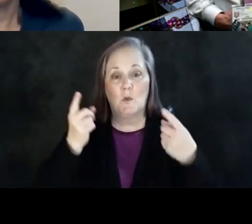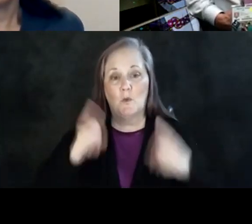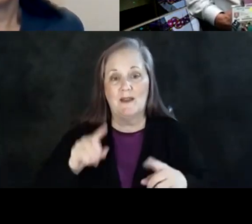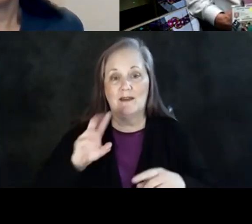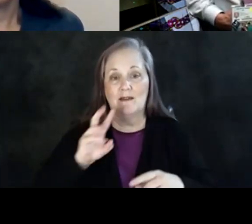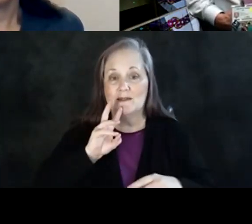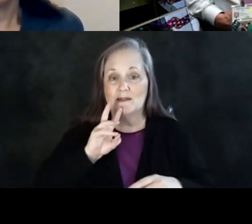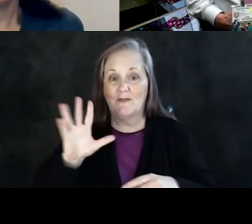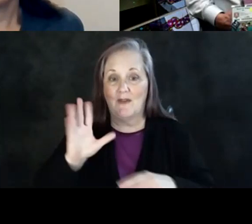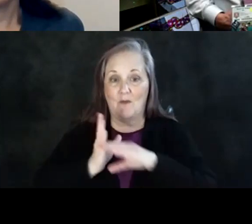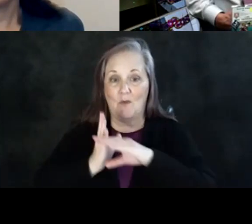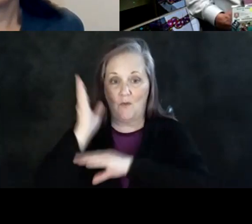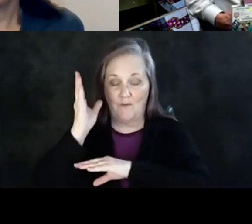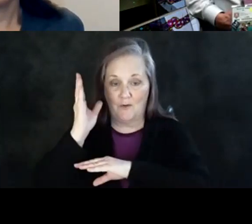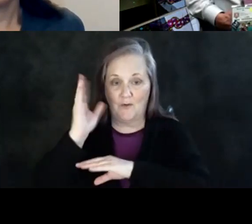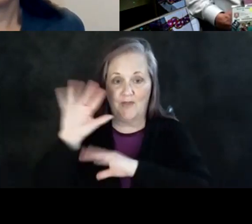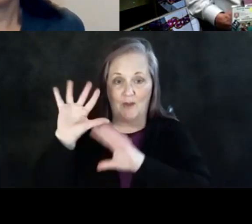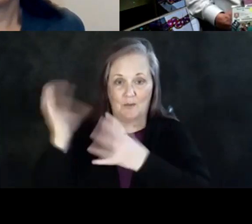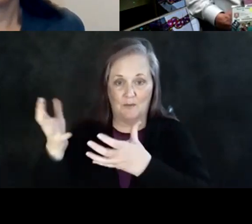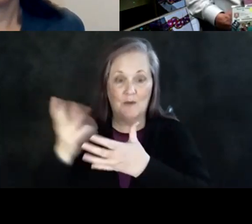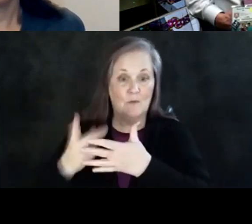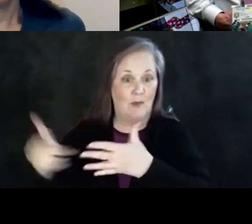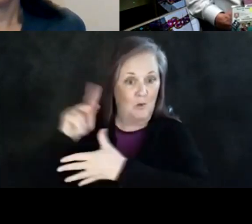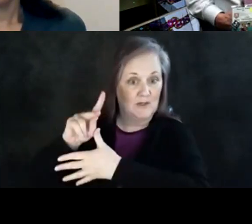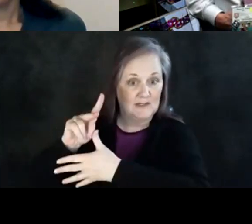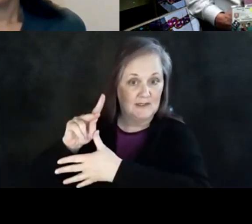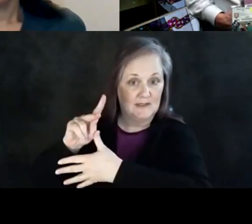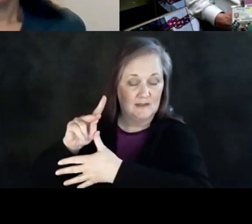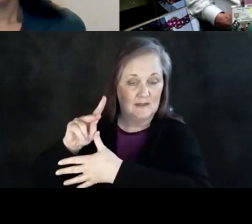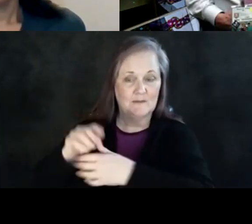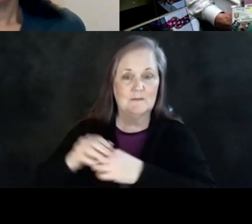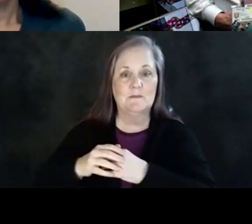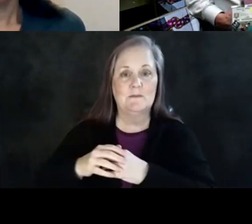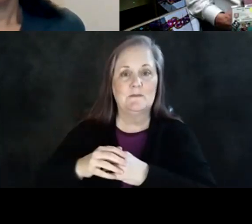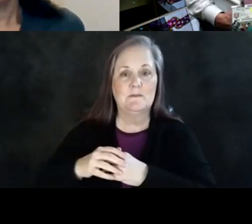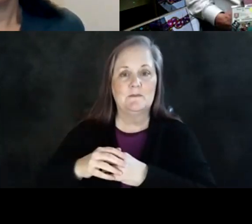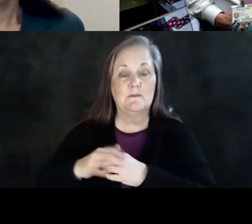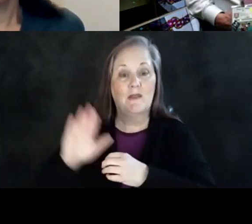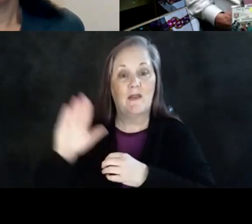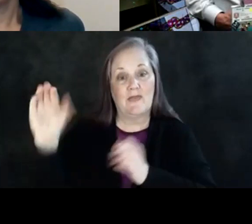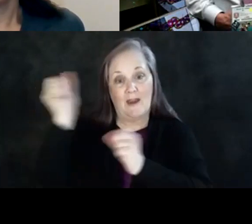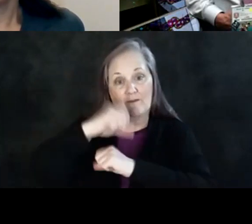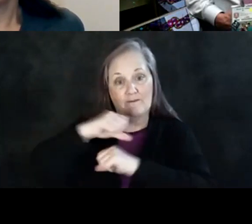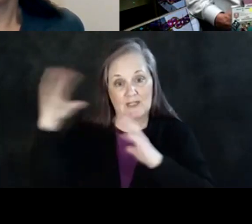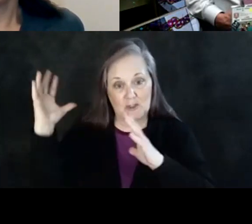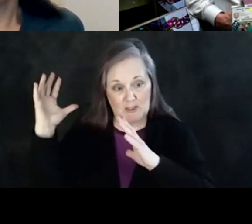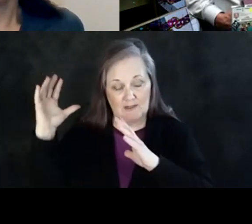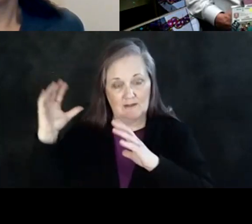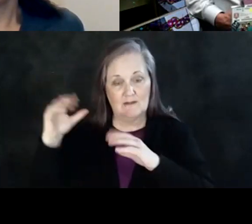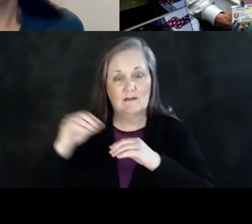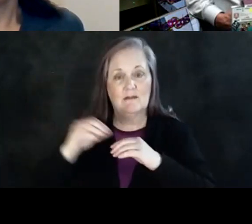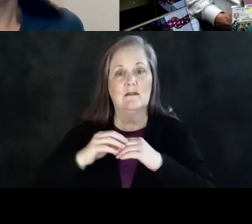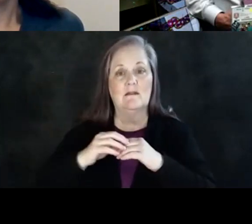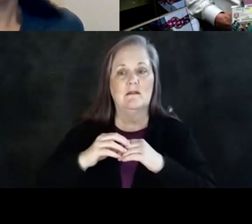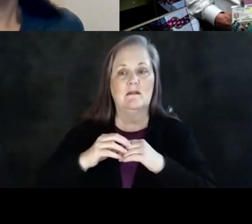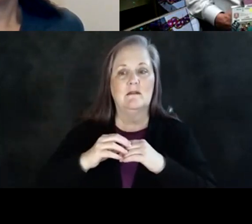65 plus were prioritized, what they envisioned was that instead